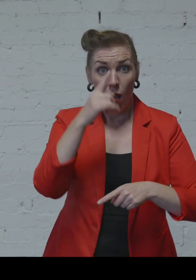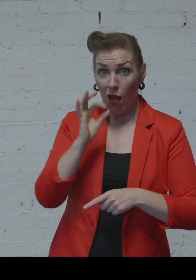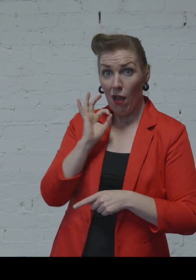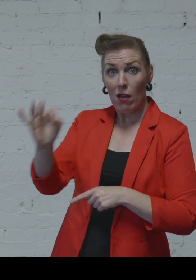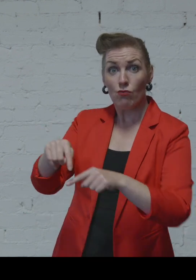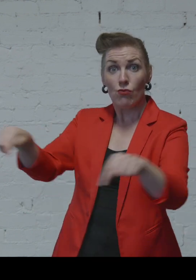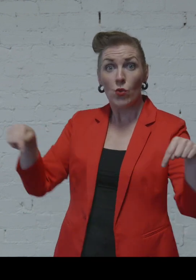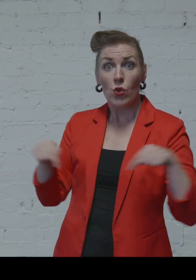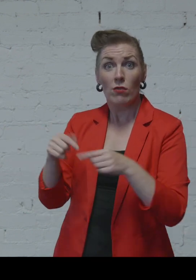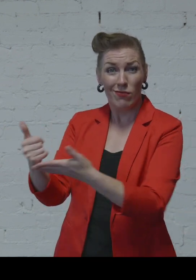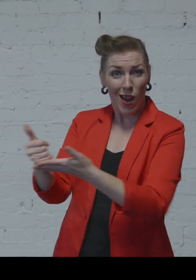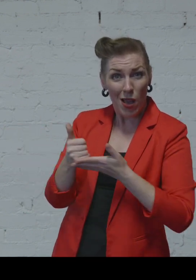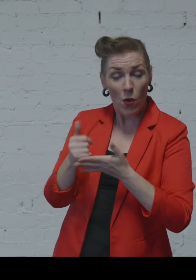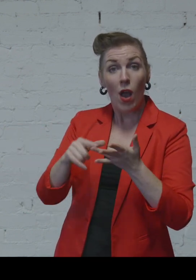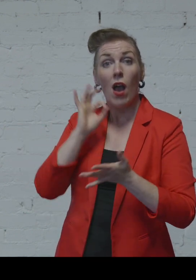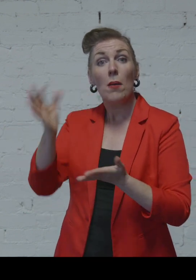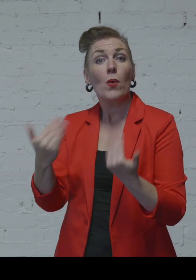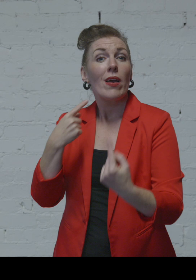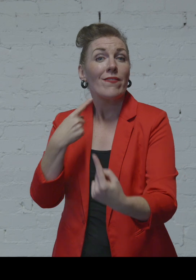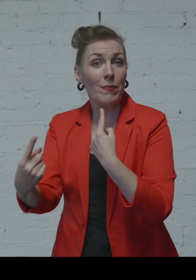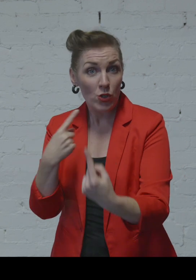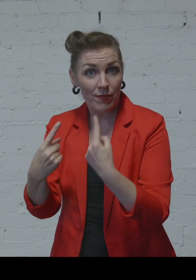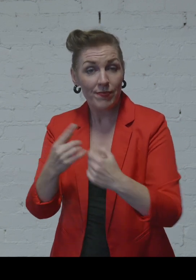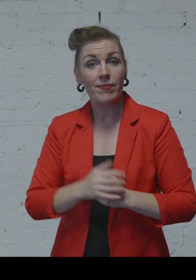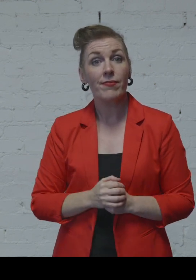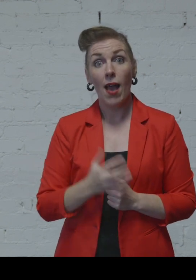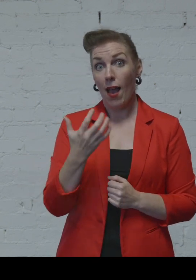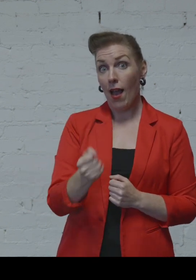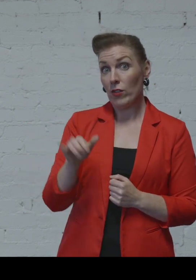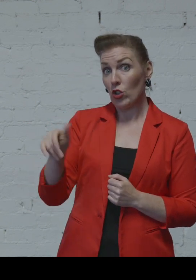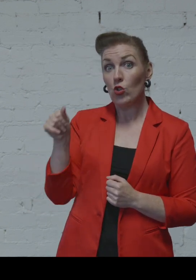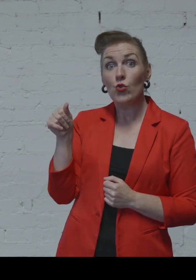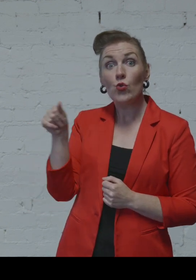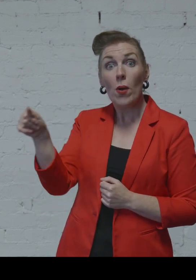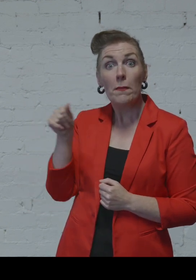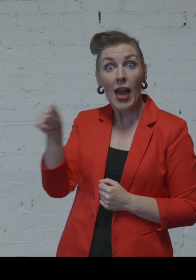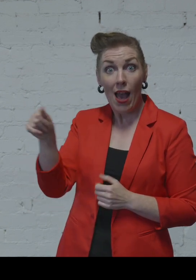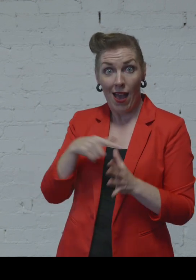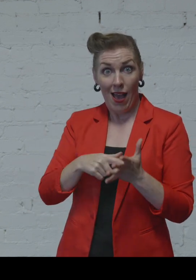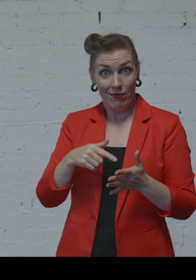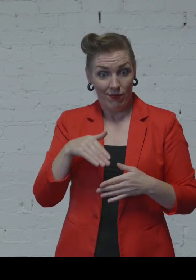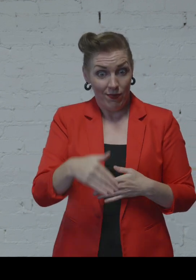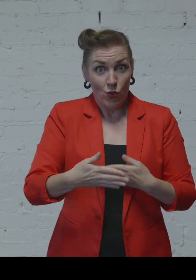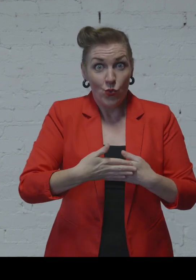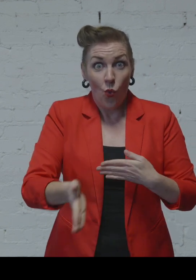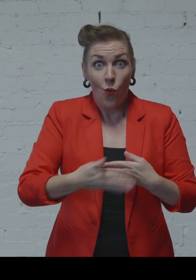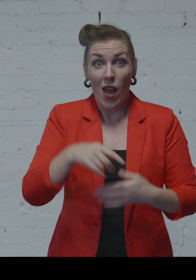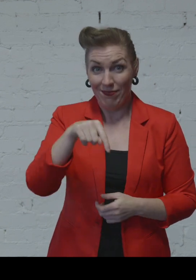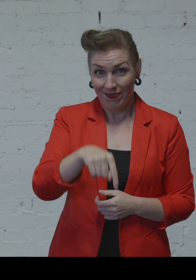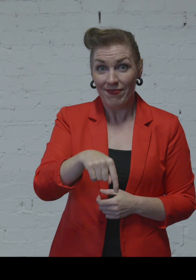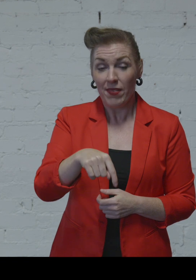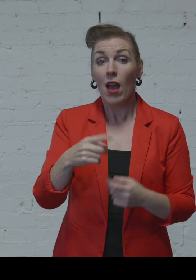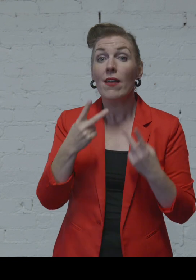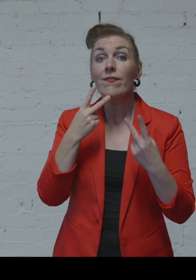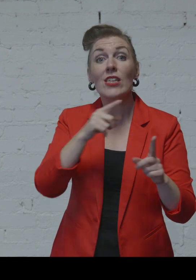assist them with this ramp. Please contact Echo Echo if you need more information. There's a doorbell intercom system at the right of the main